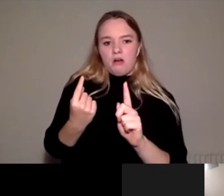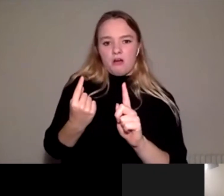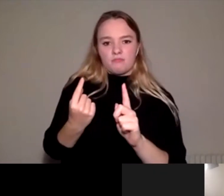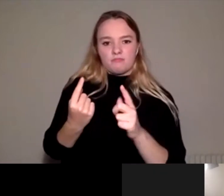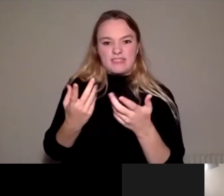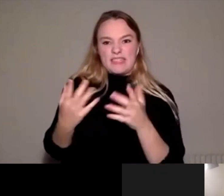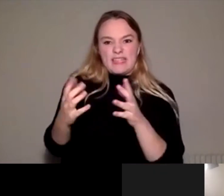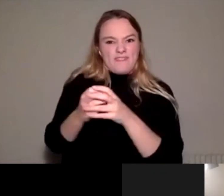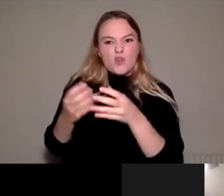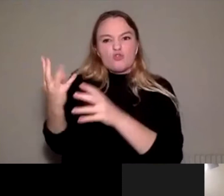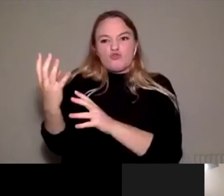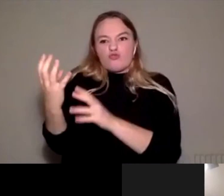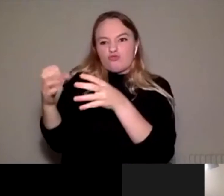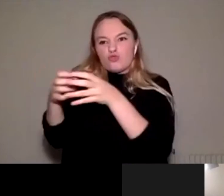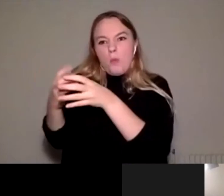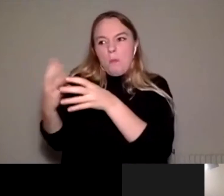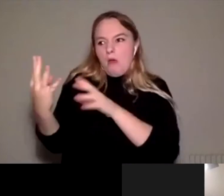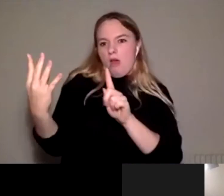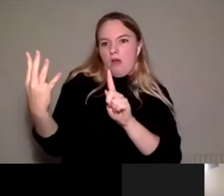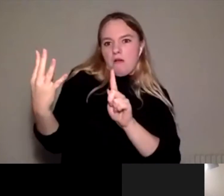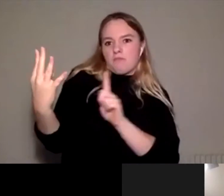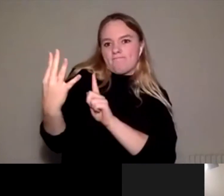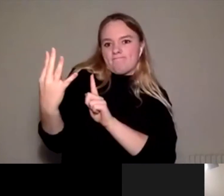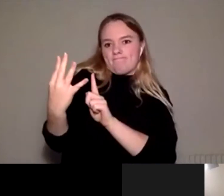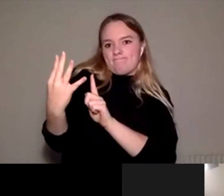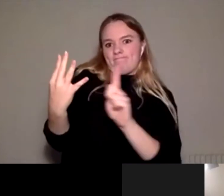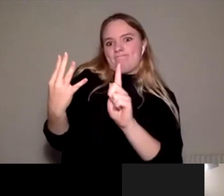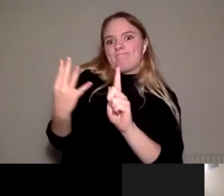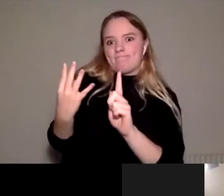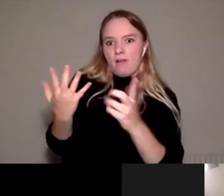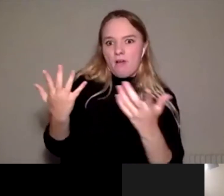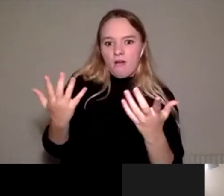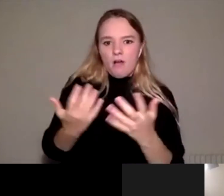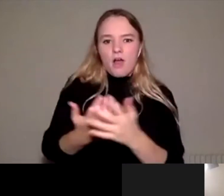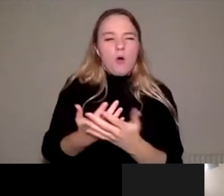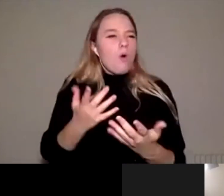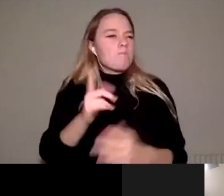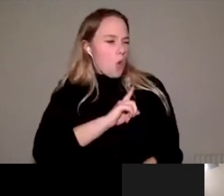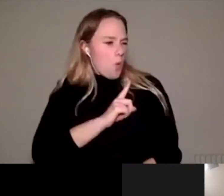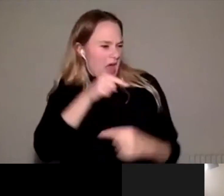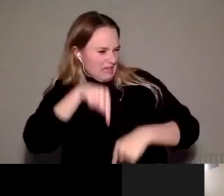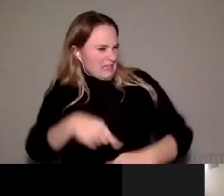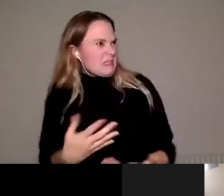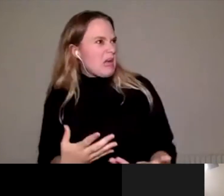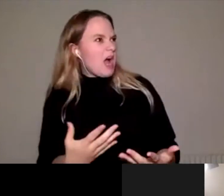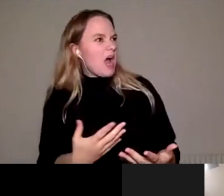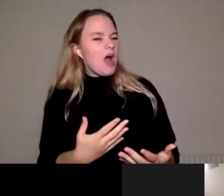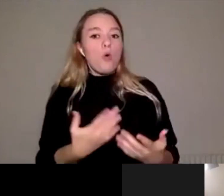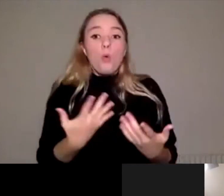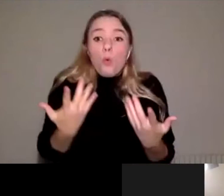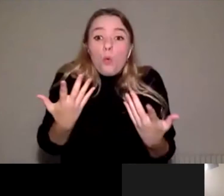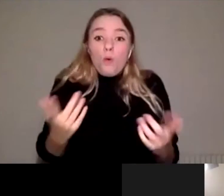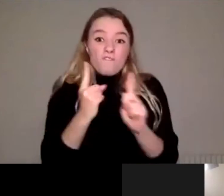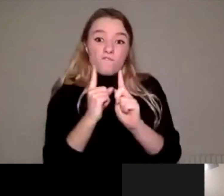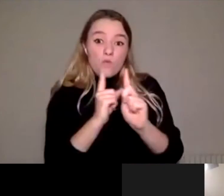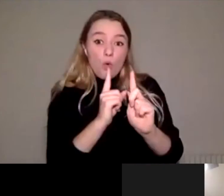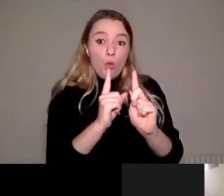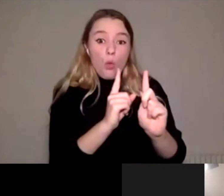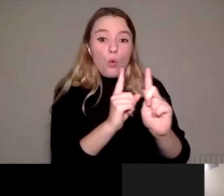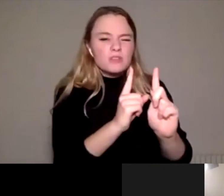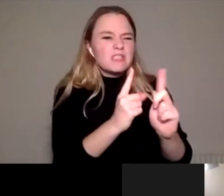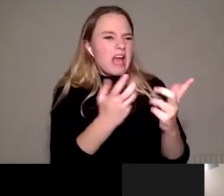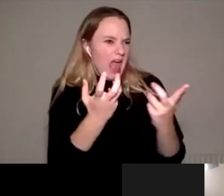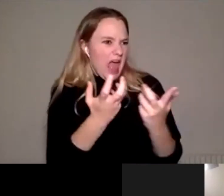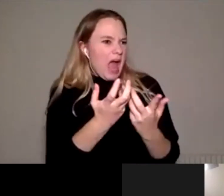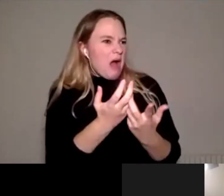a group, they'd say, "Why are you here?" I've been followed home in the area that I live now with people saying, "How can you afford to